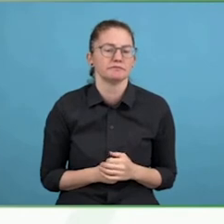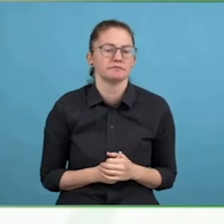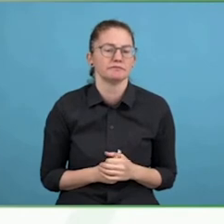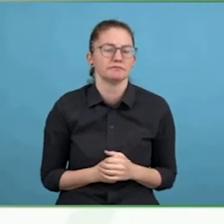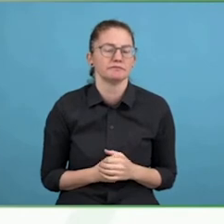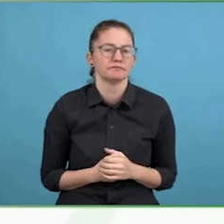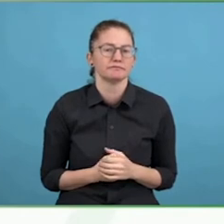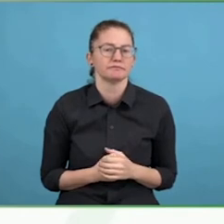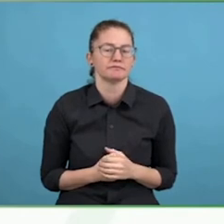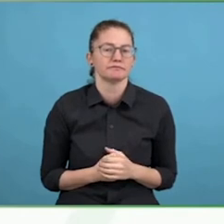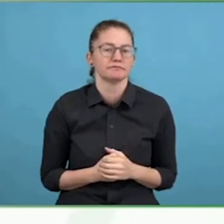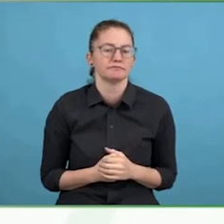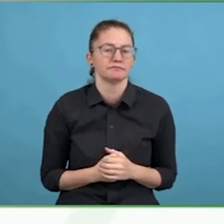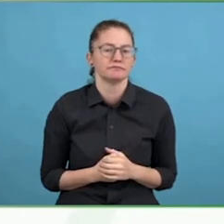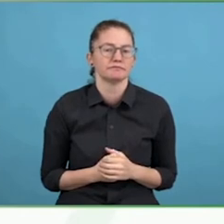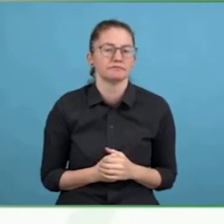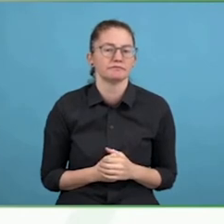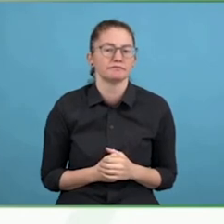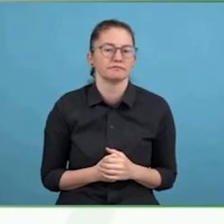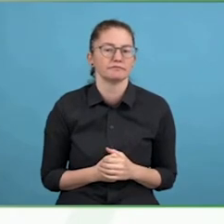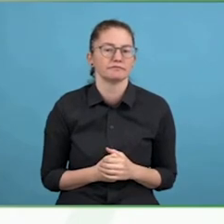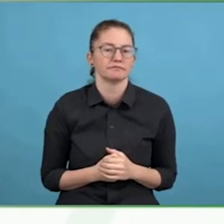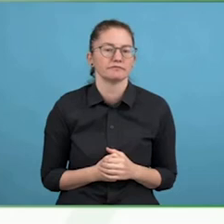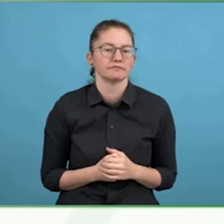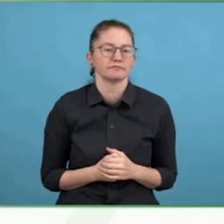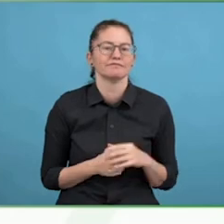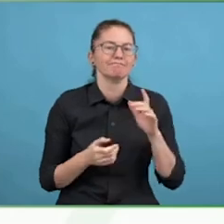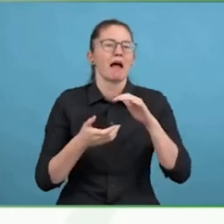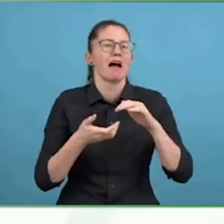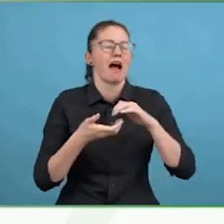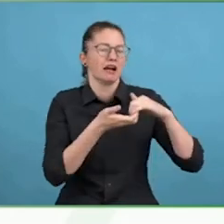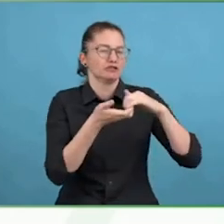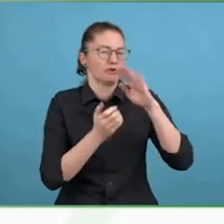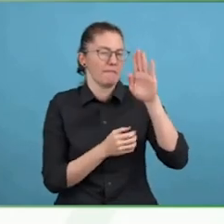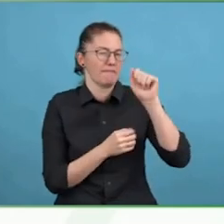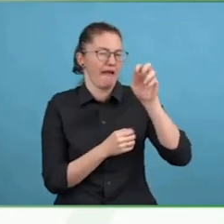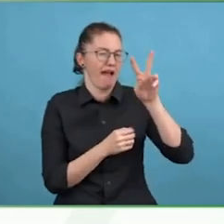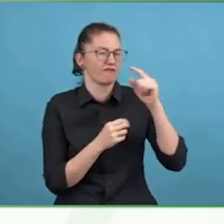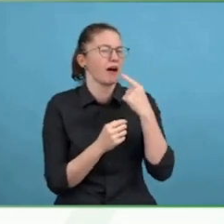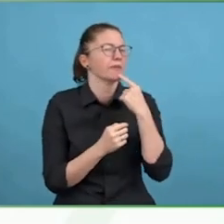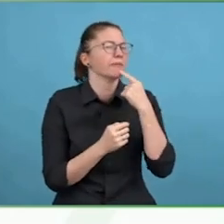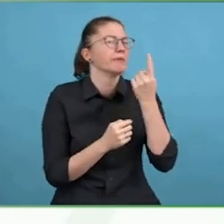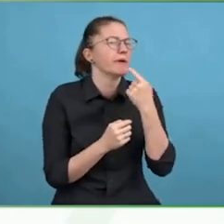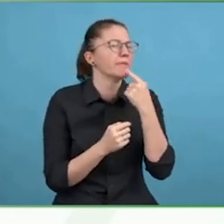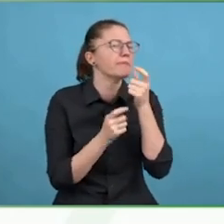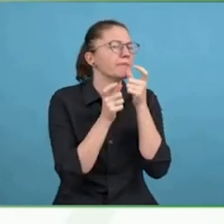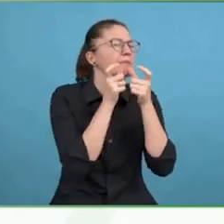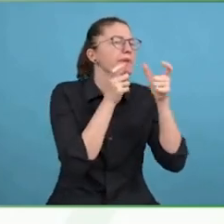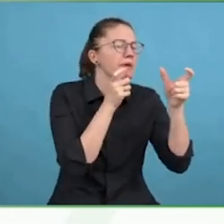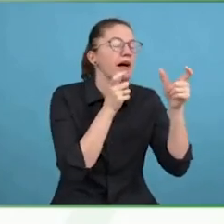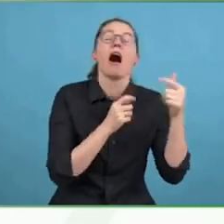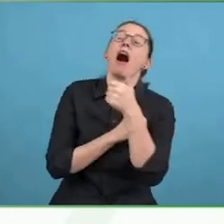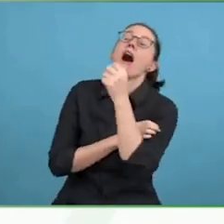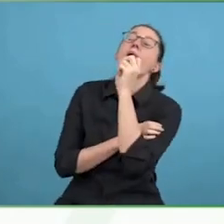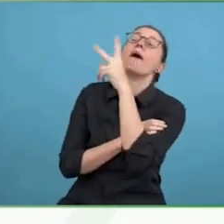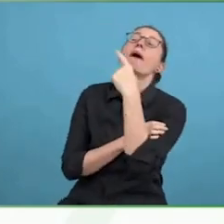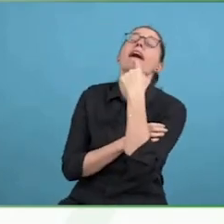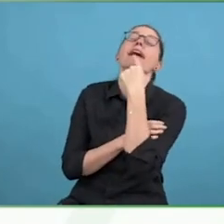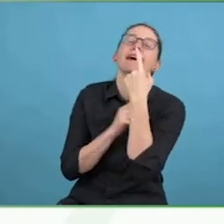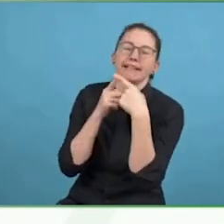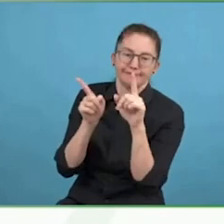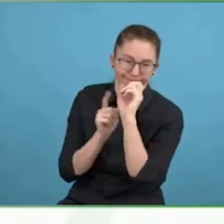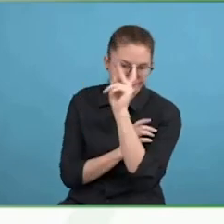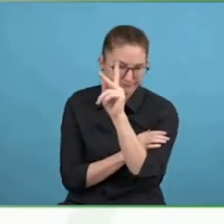this is Manish, belief. The meaning is belief. Right. You know, Bavar means belief,